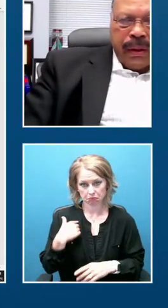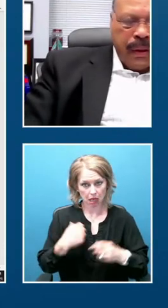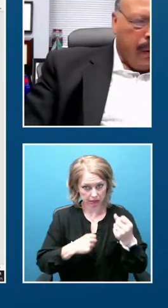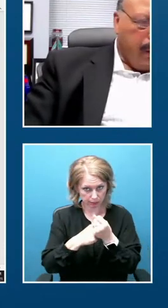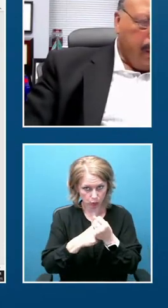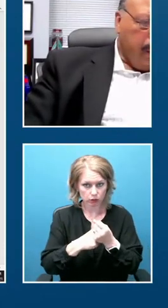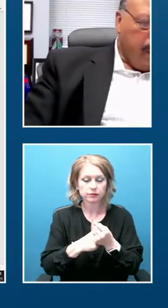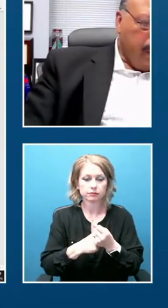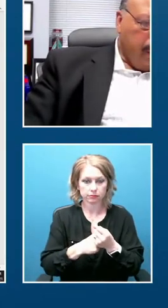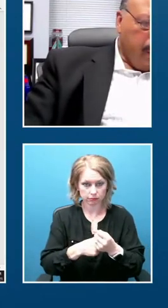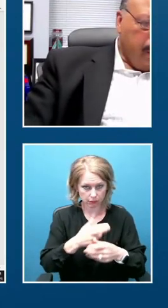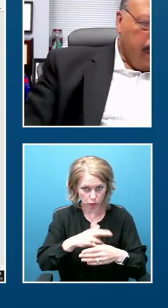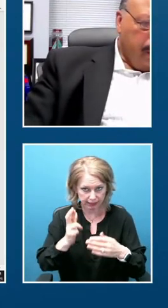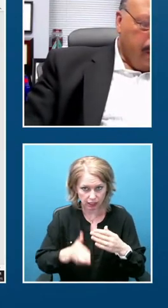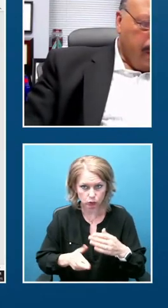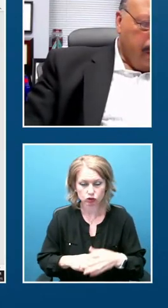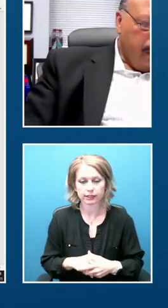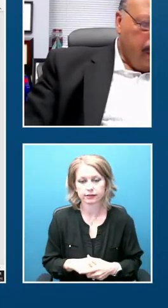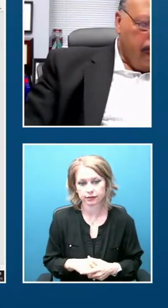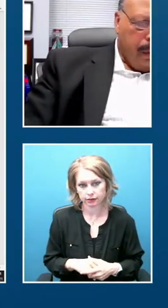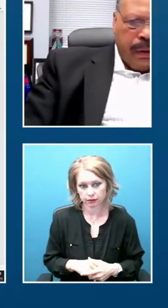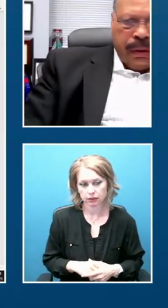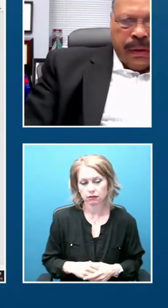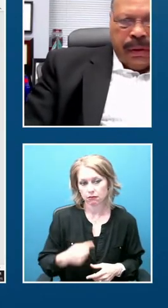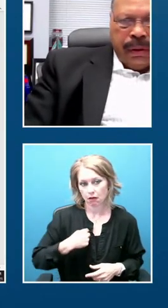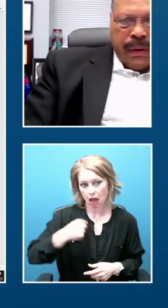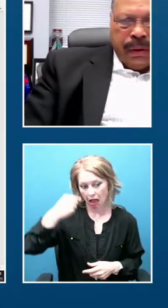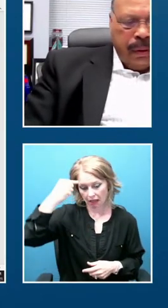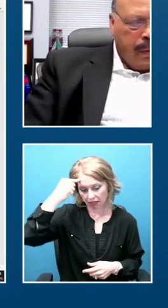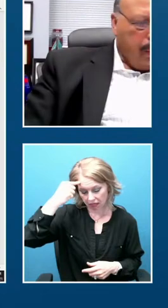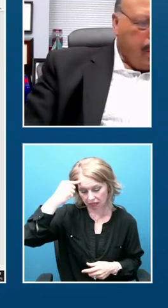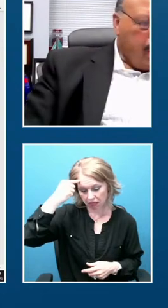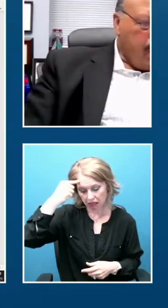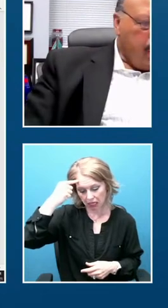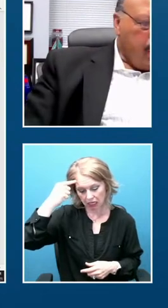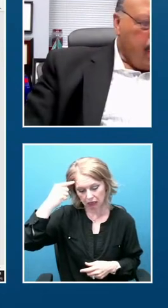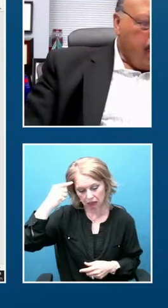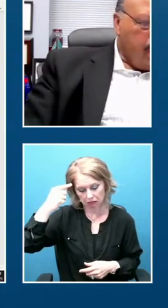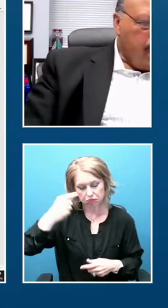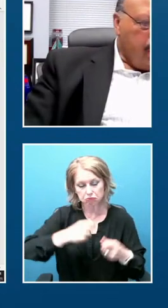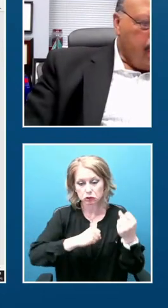resolution. I think that my rationale for supporting it is that